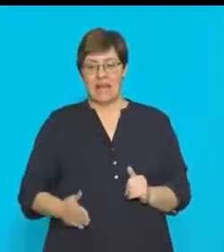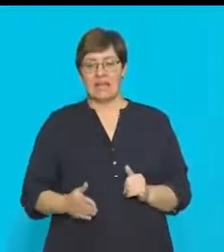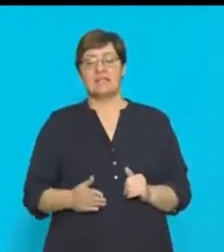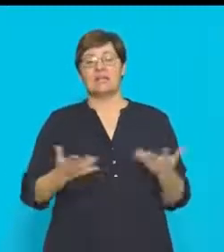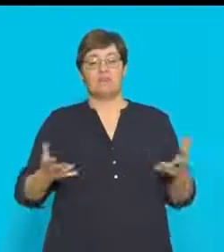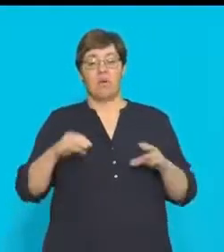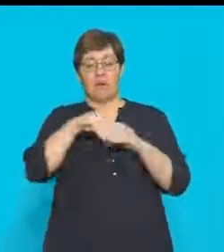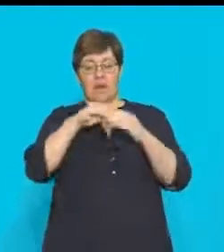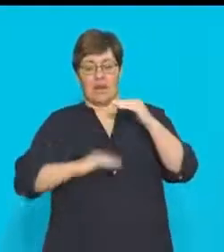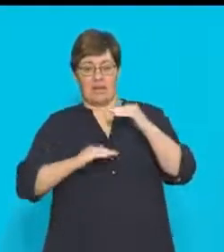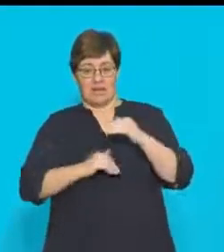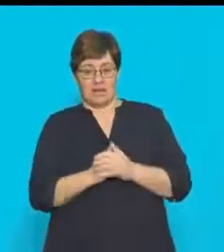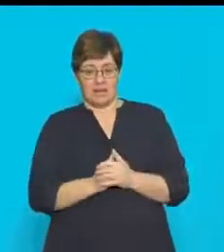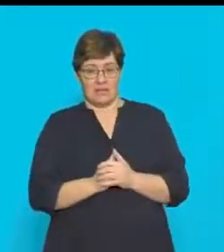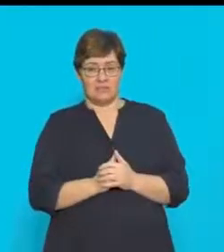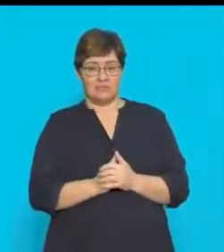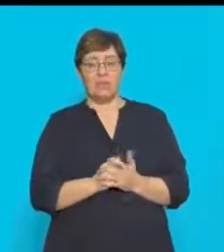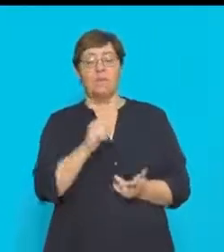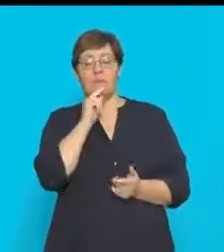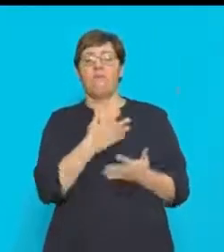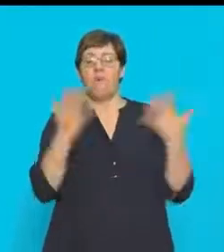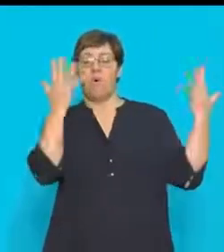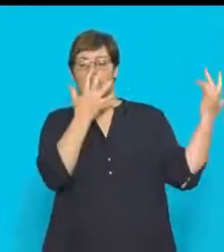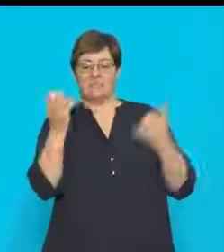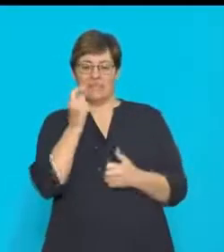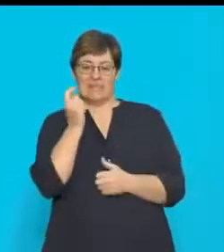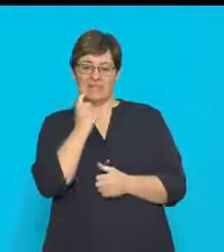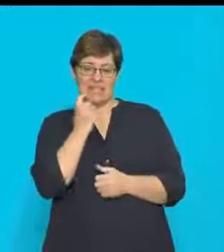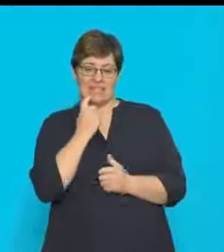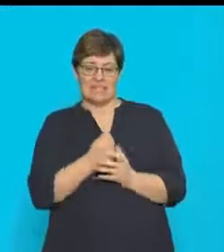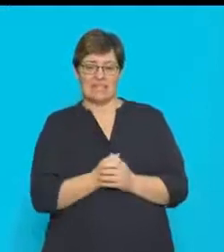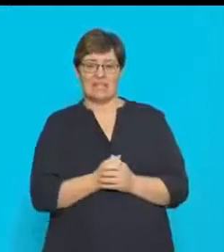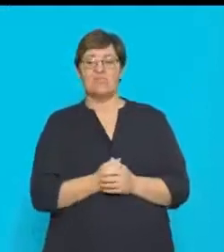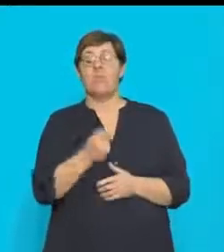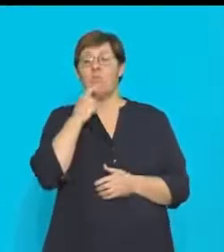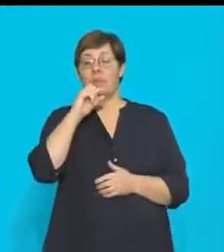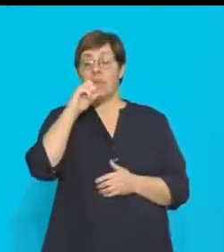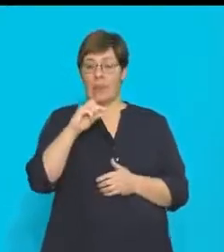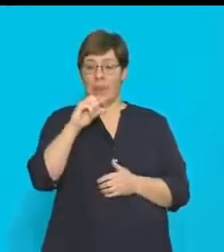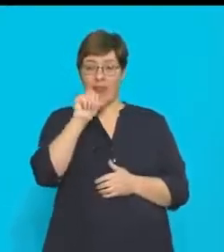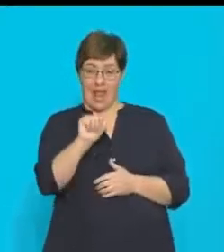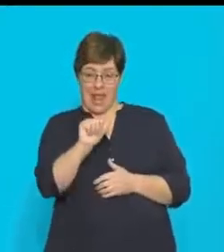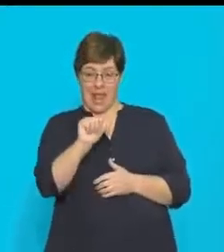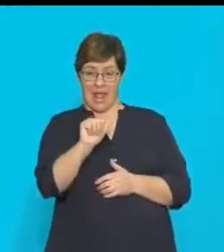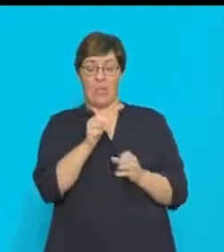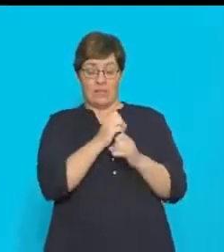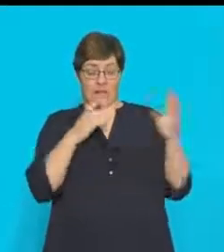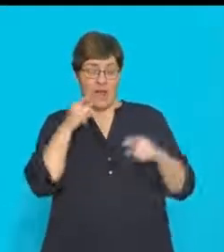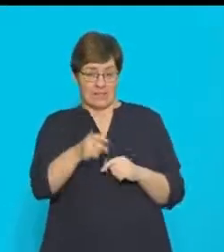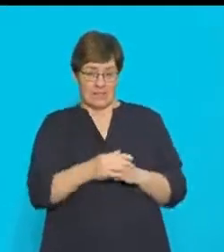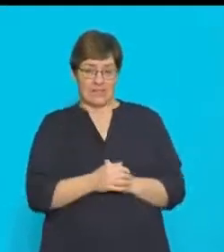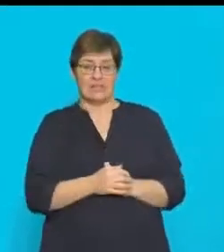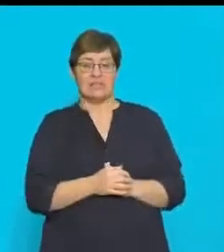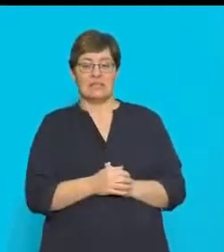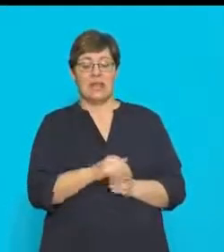numerator. It just makes our calculations a bit easier. So we're looking for little a, which means that's the one we're going to start off with. So we're going to